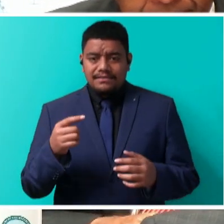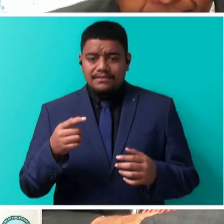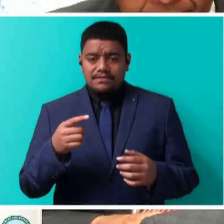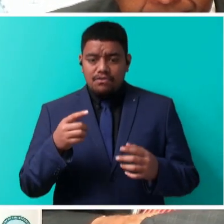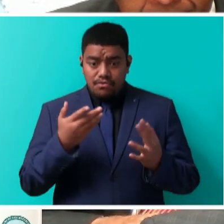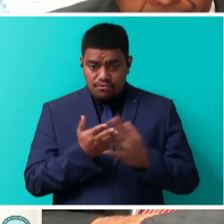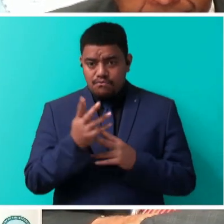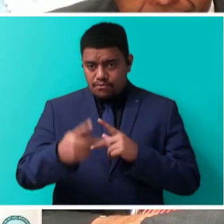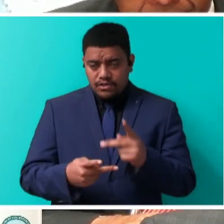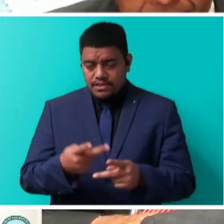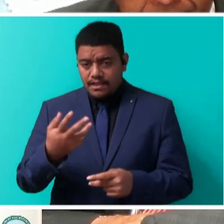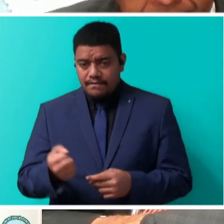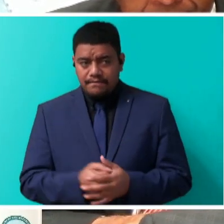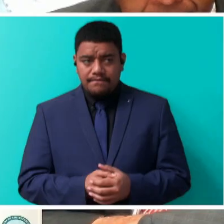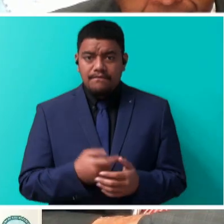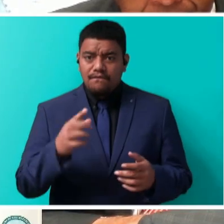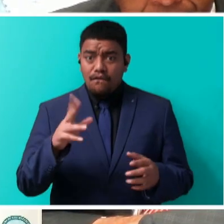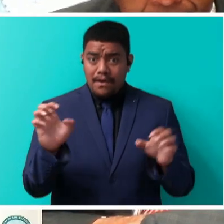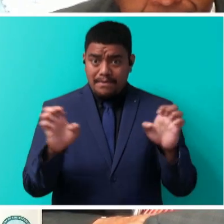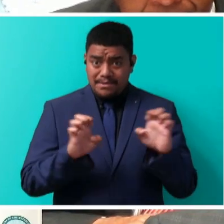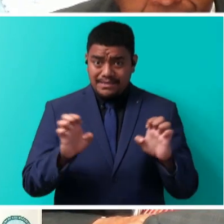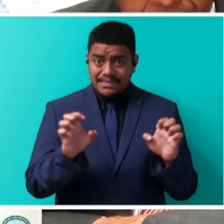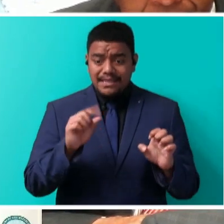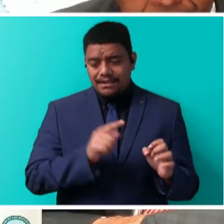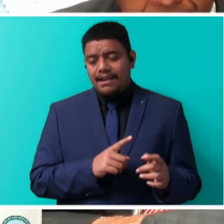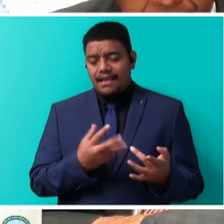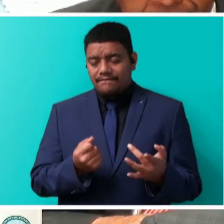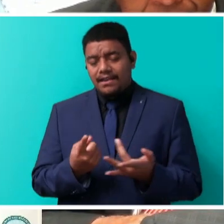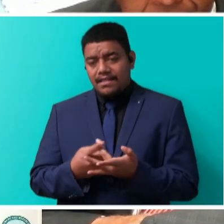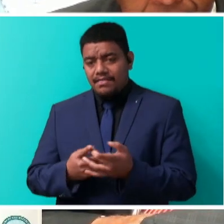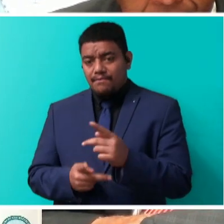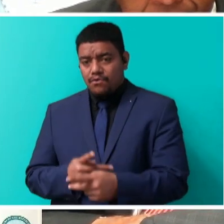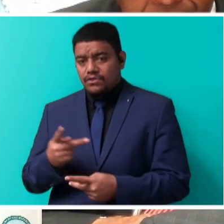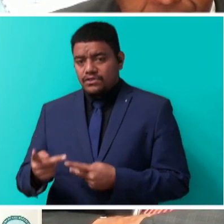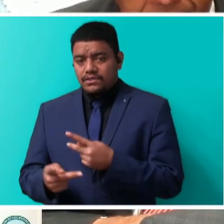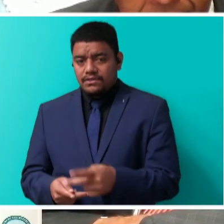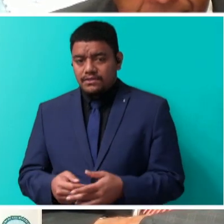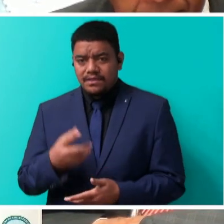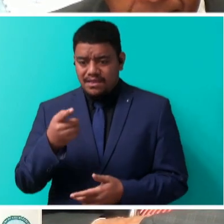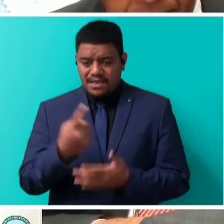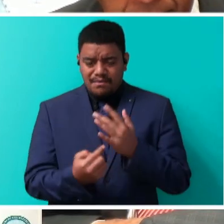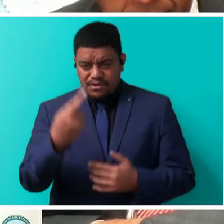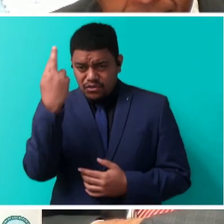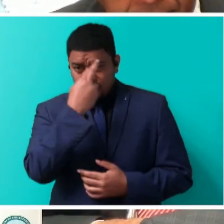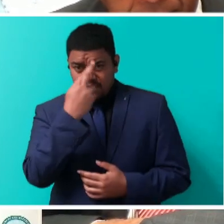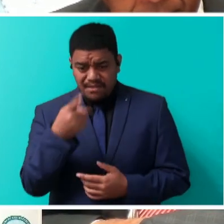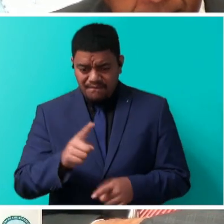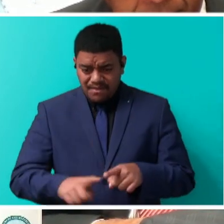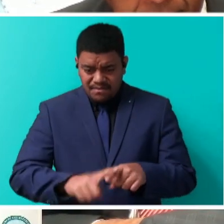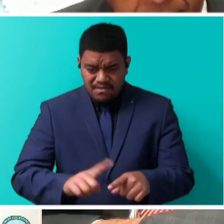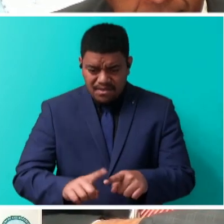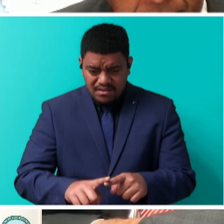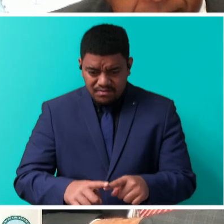Mr. Speaker, for genuine emergencies, where the need for immediate action outweighs the risk of rush process. However, it should be done